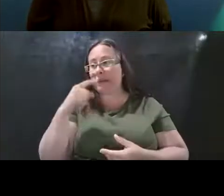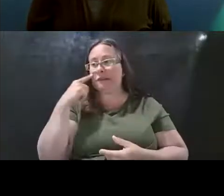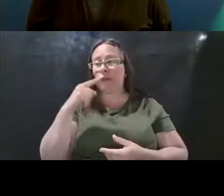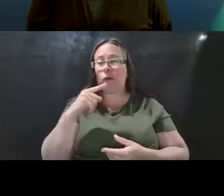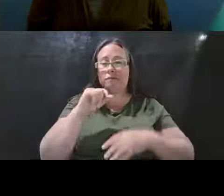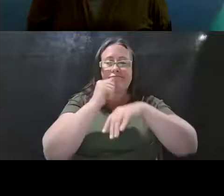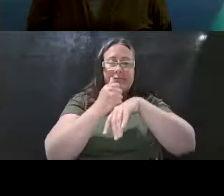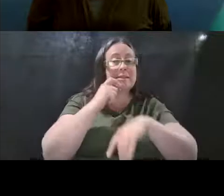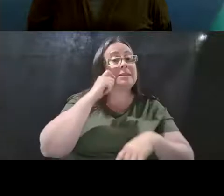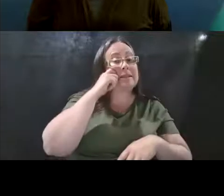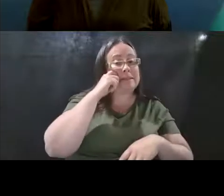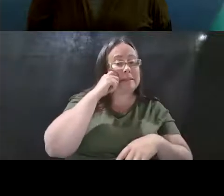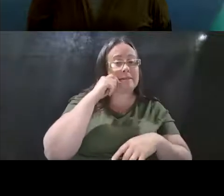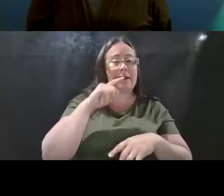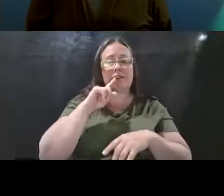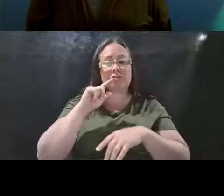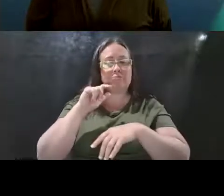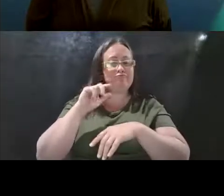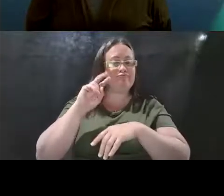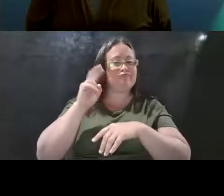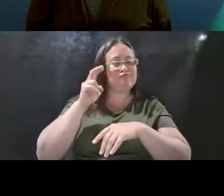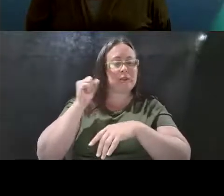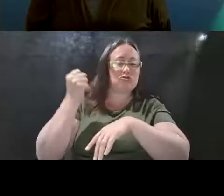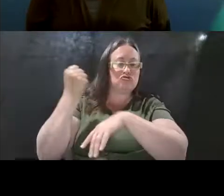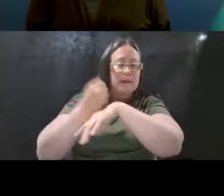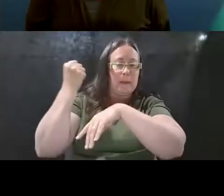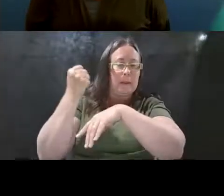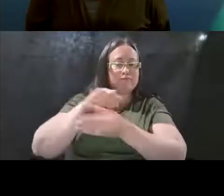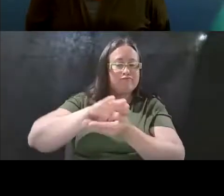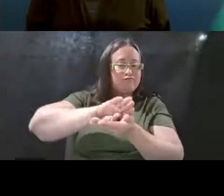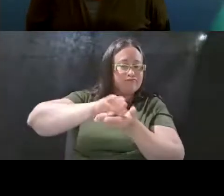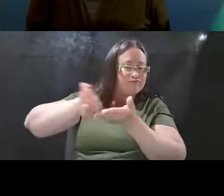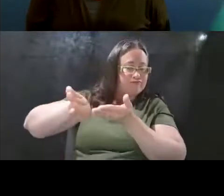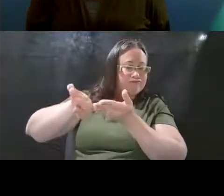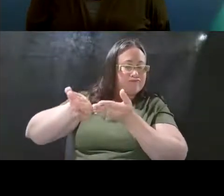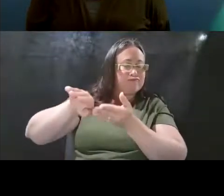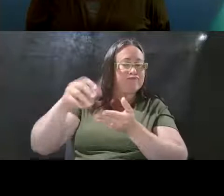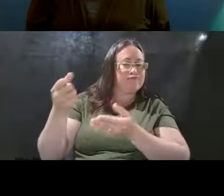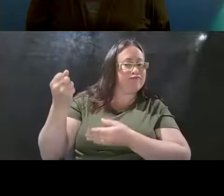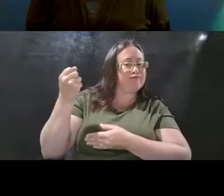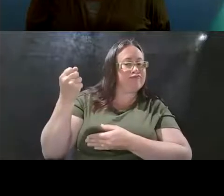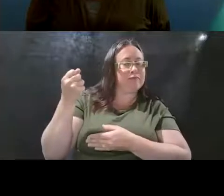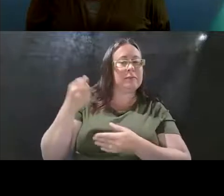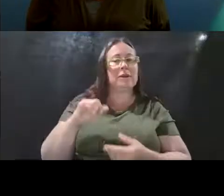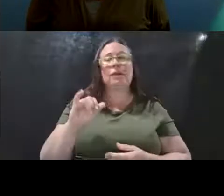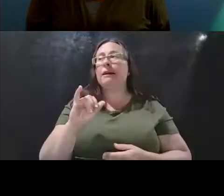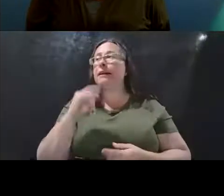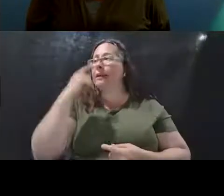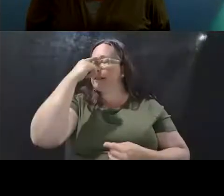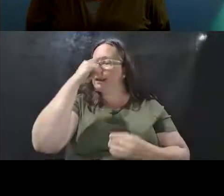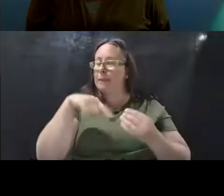skin, is actually shut down in a repressed configuration. So one way to think about it is think